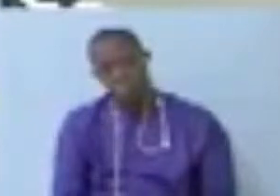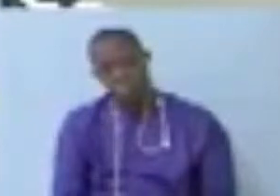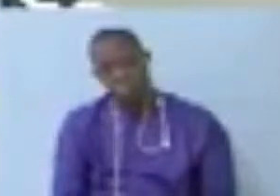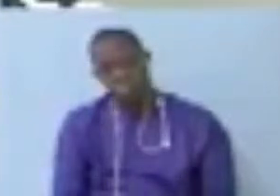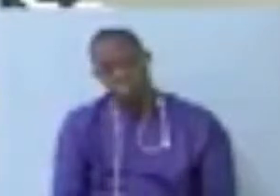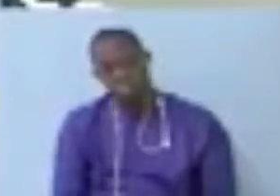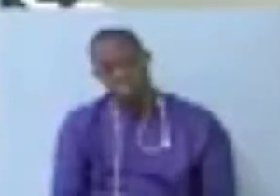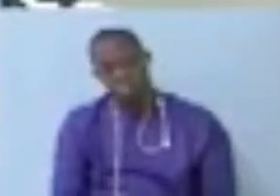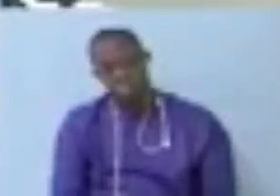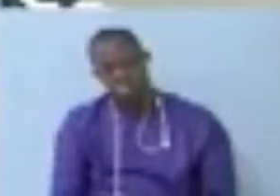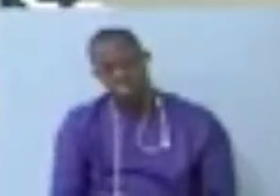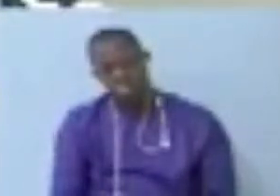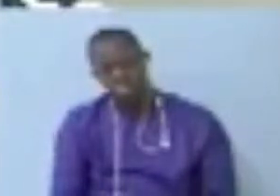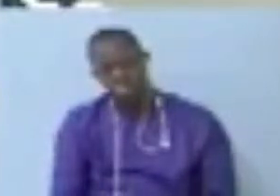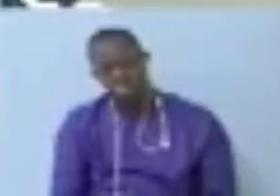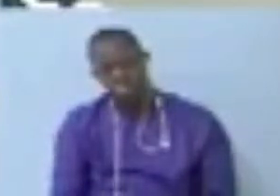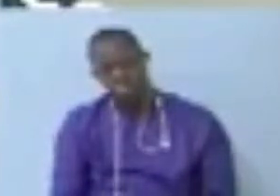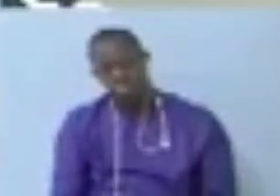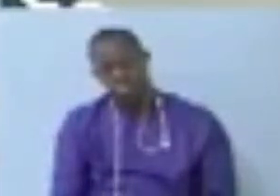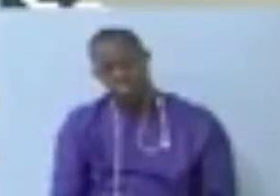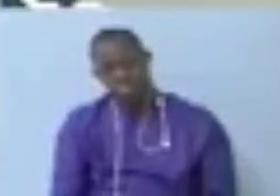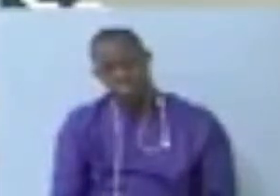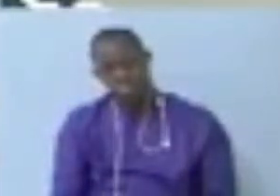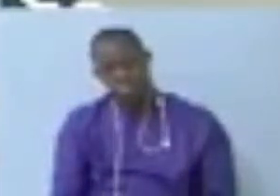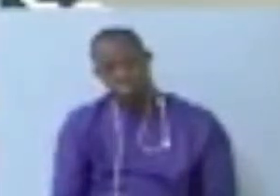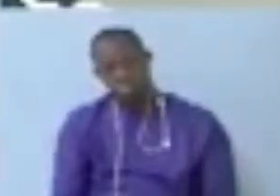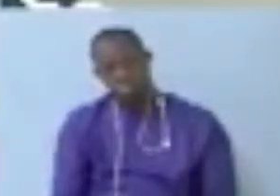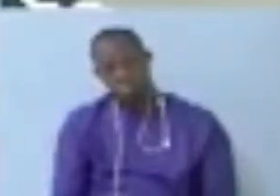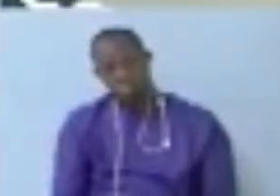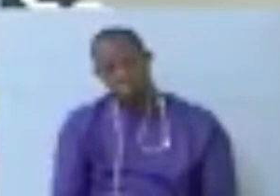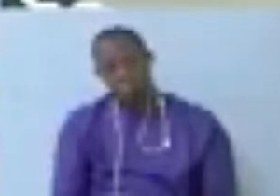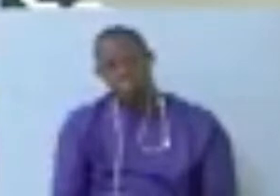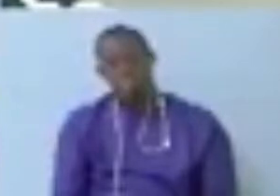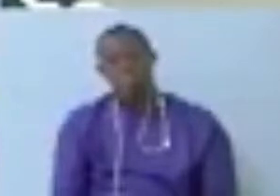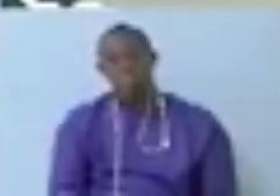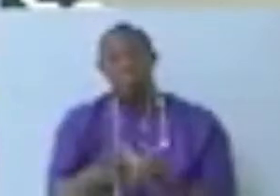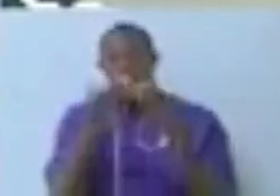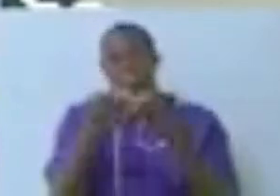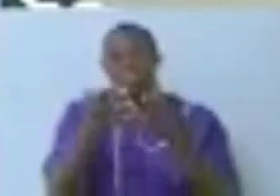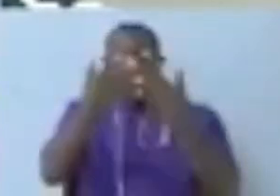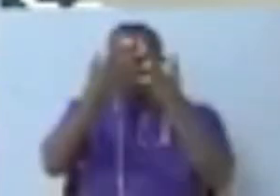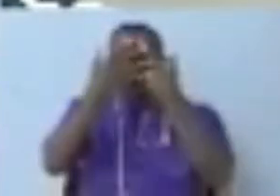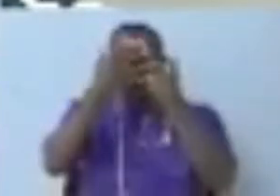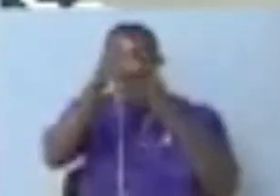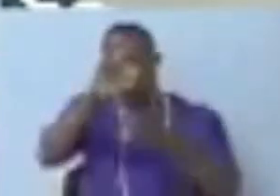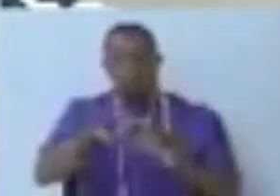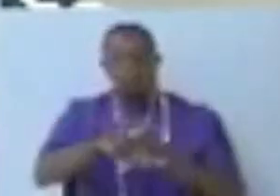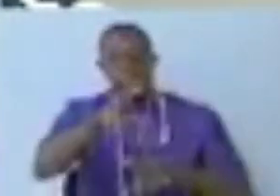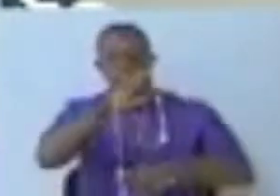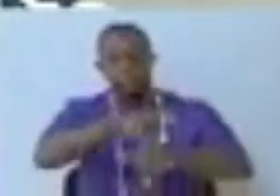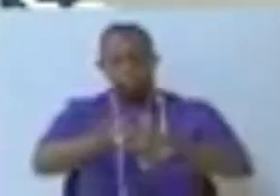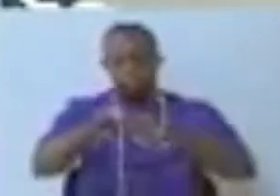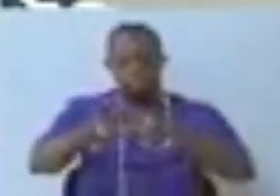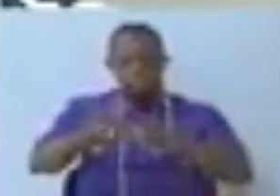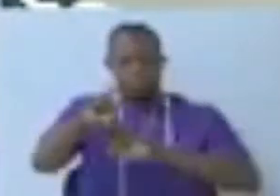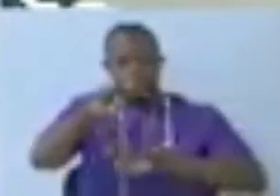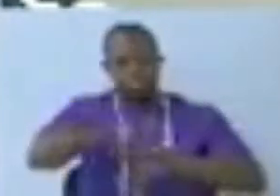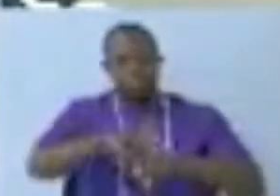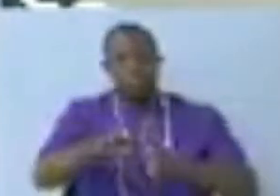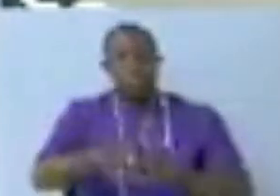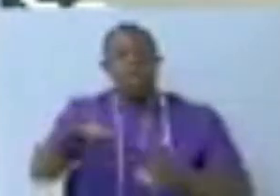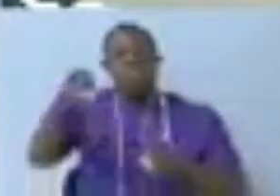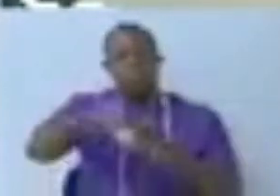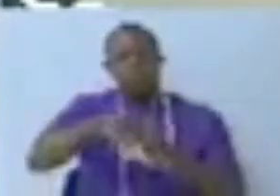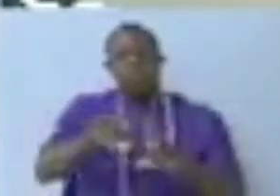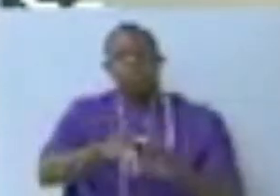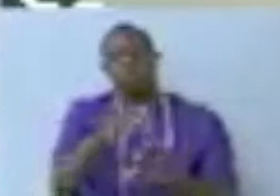ya sign kay tande go atele ni multa itoya. The prisoners were then handcuffed, put in 3